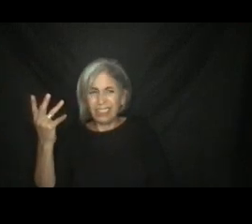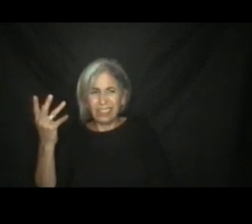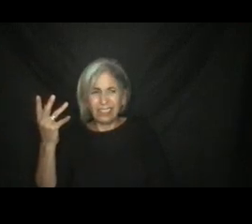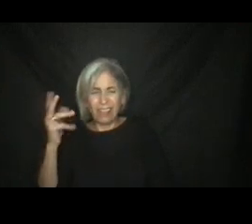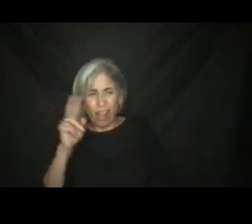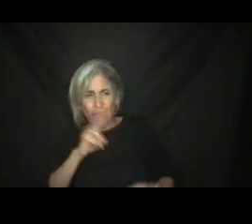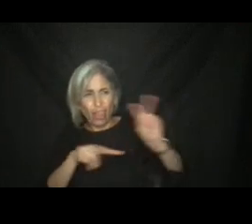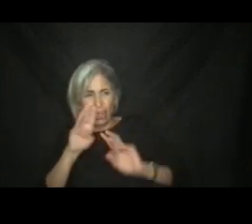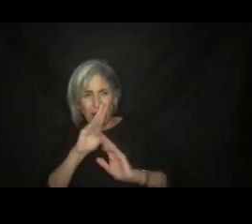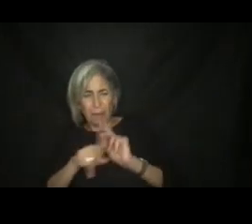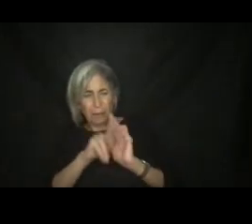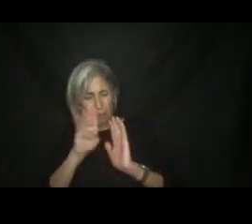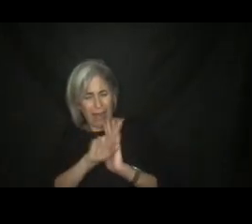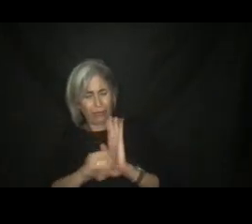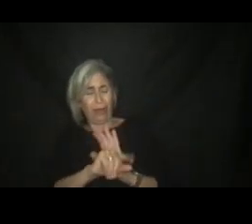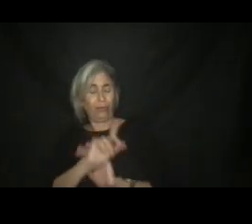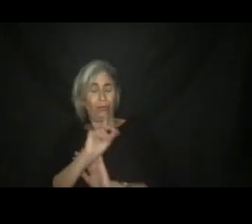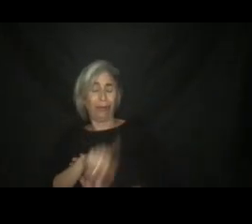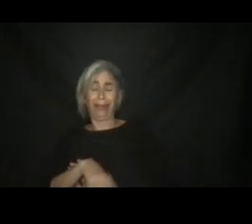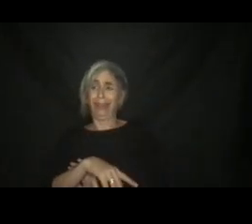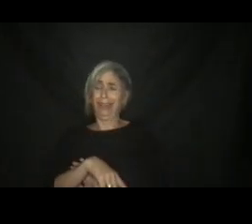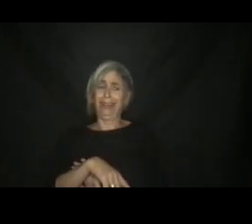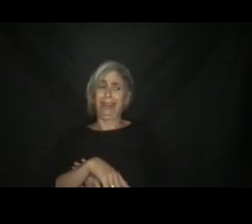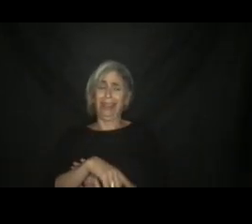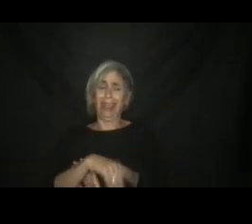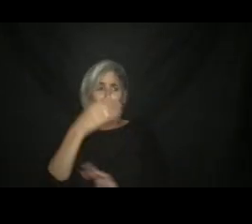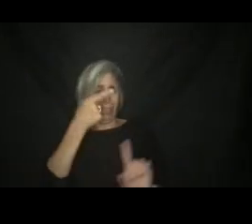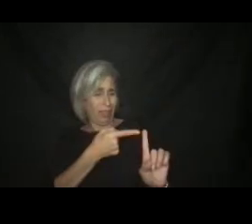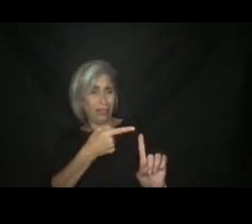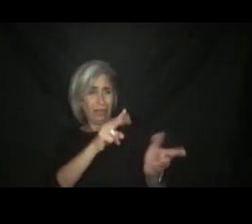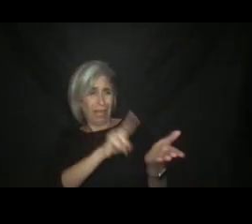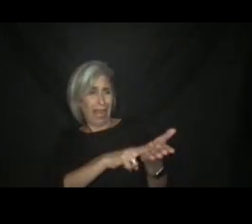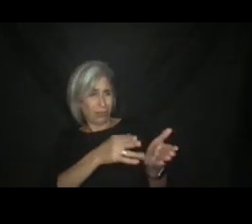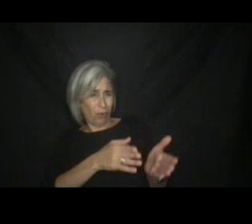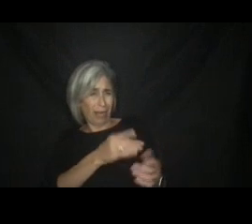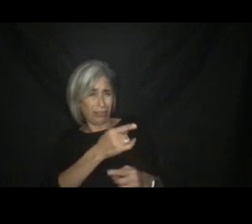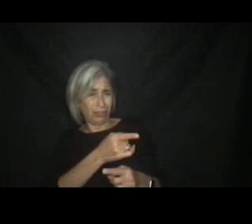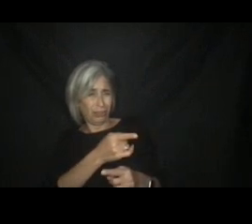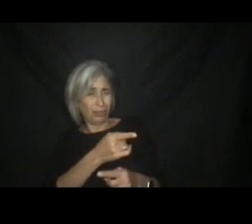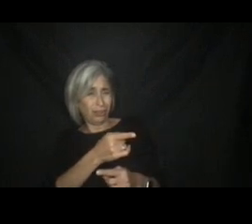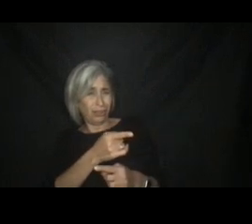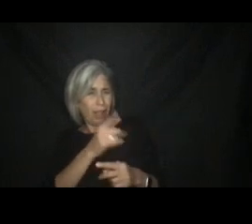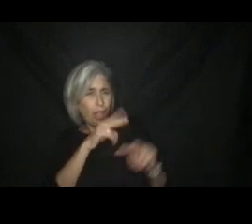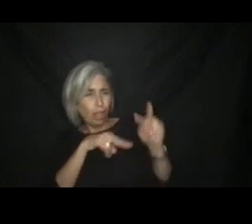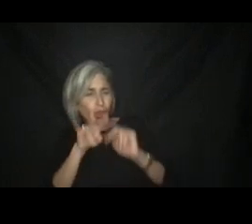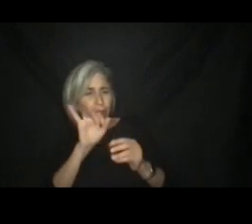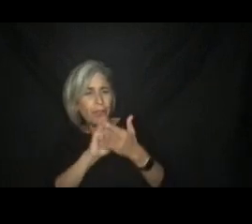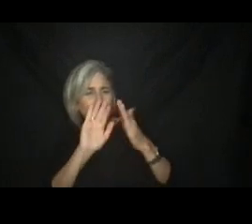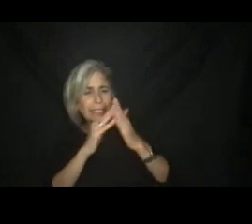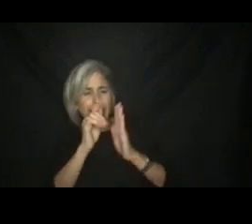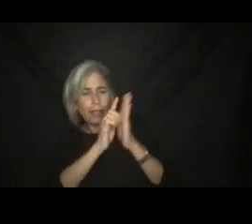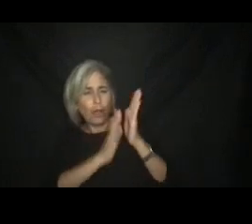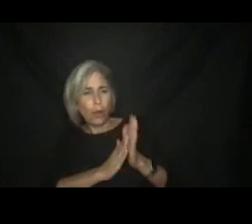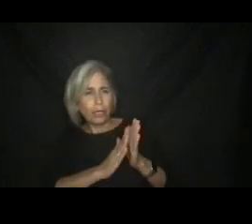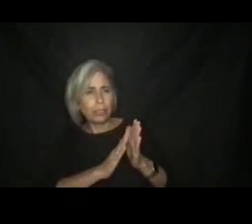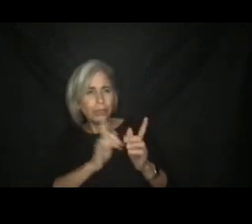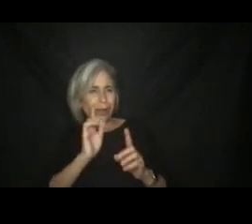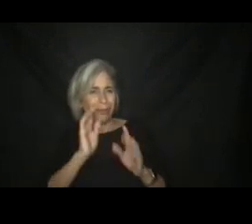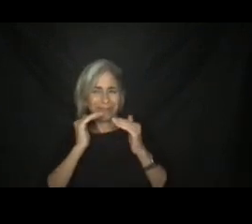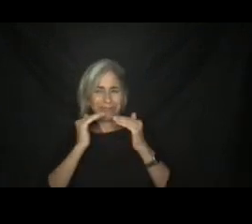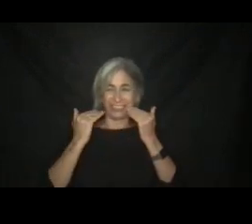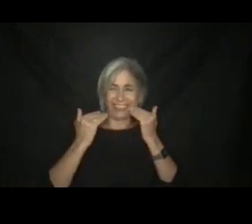people's background. Are you kidding me? Look at the guy that you gave the contract to the concession. And look at this city lawyer. You got a smirk on your face,